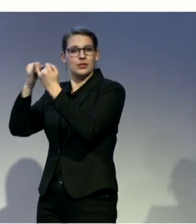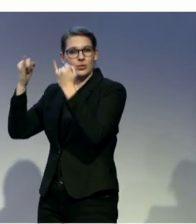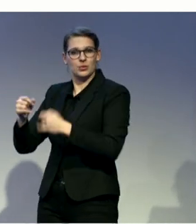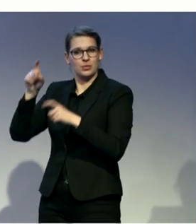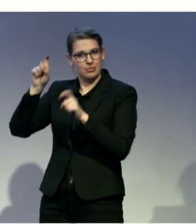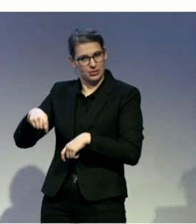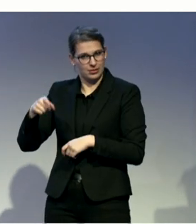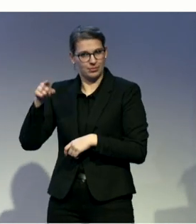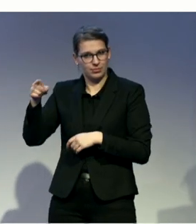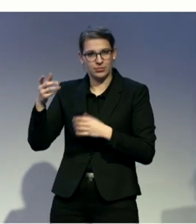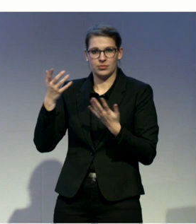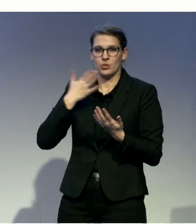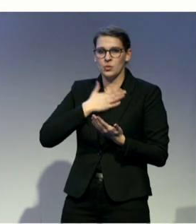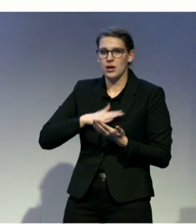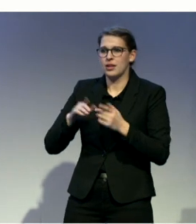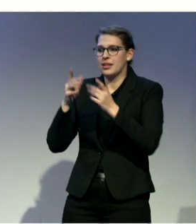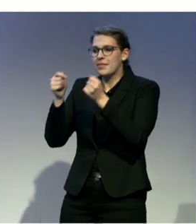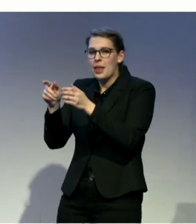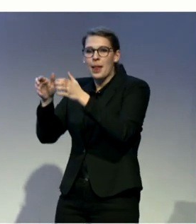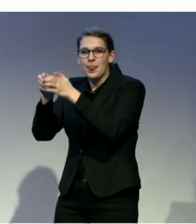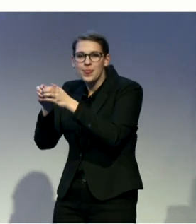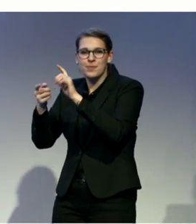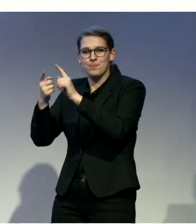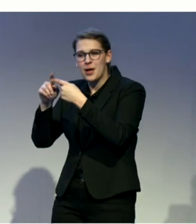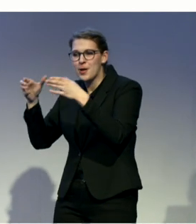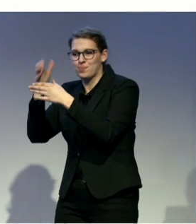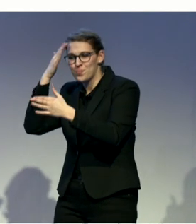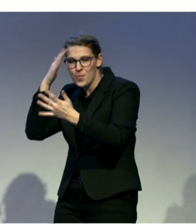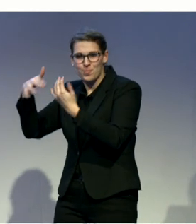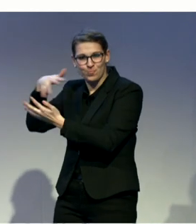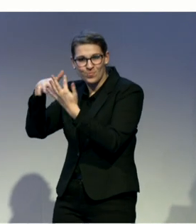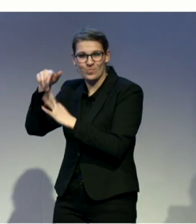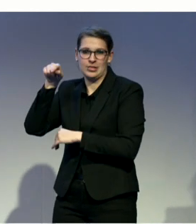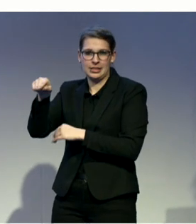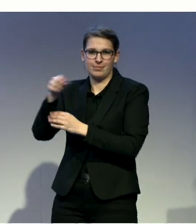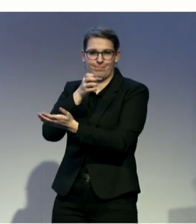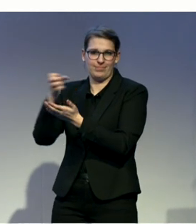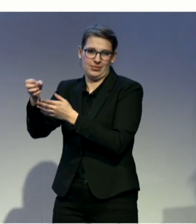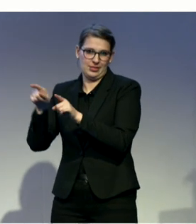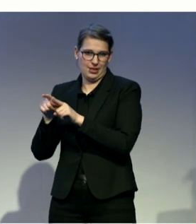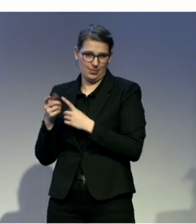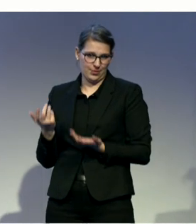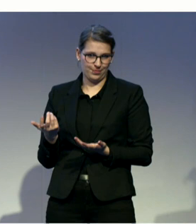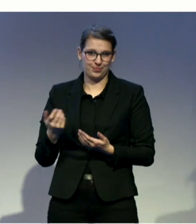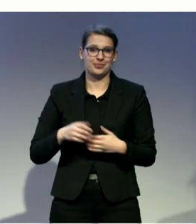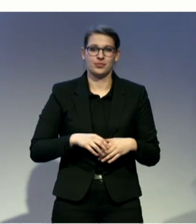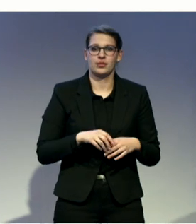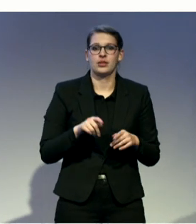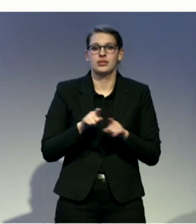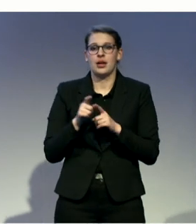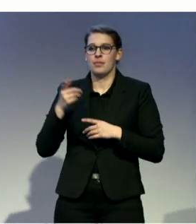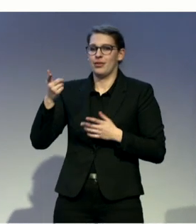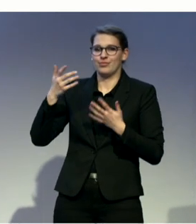solidarity. People who are used to live in agricultural activities, and they prefer to stay in such small